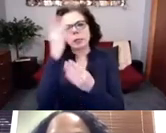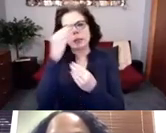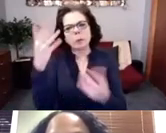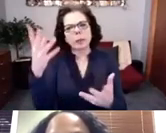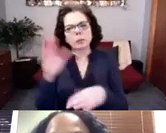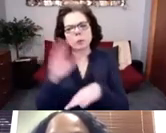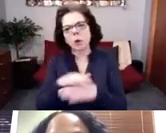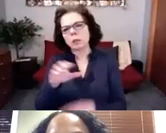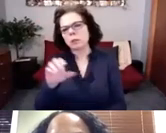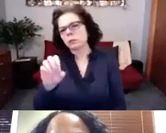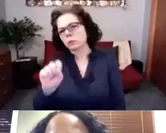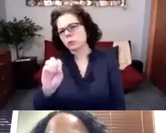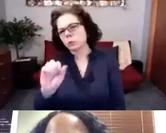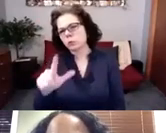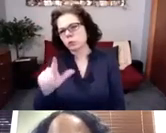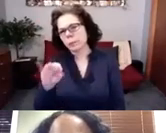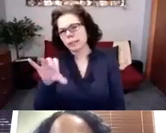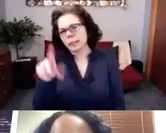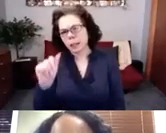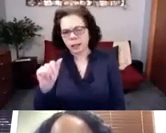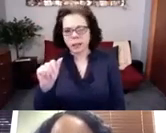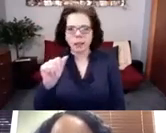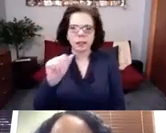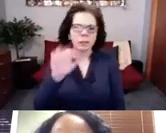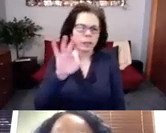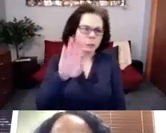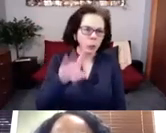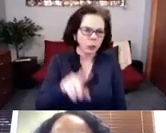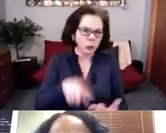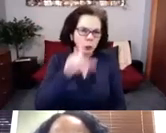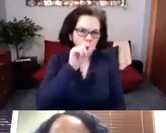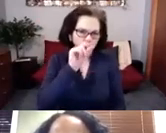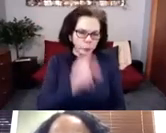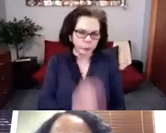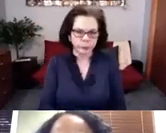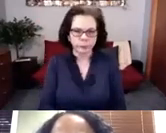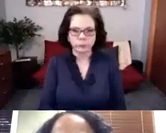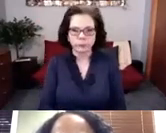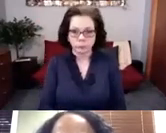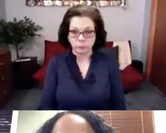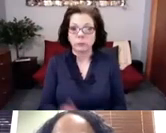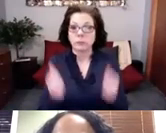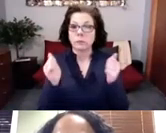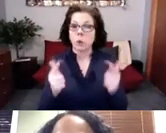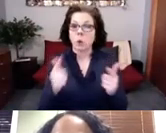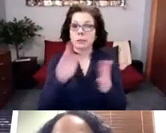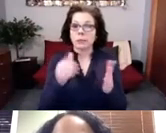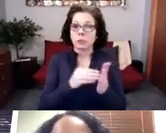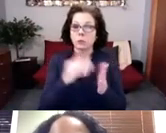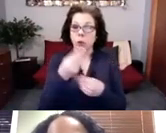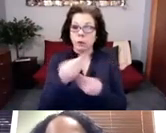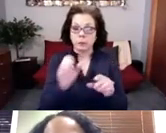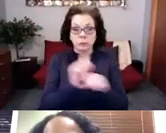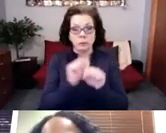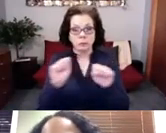social media, which is Facebook and Twitter. We are sending all of our central office messages out in the most